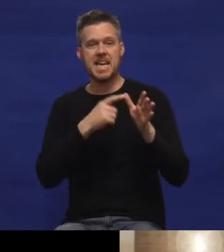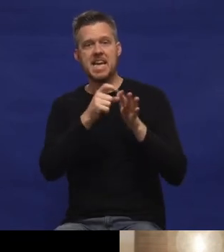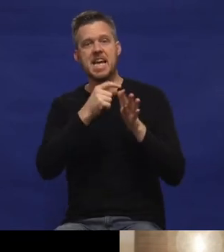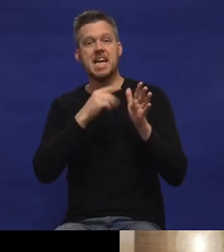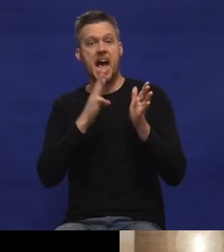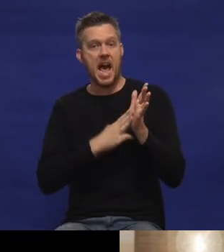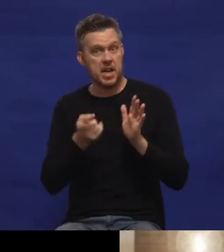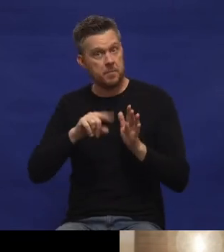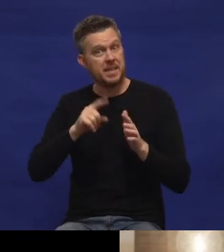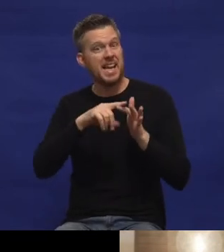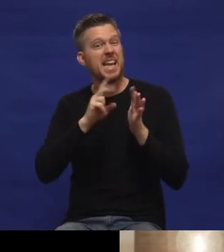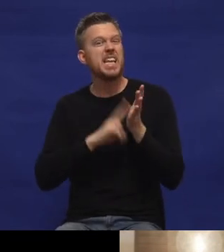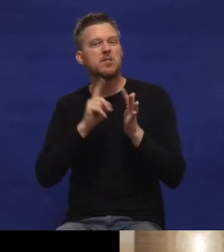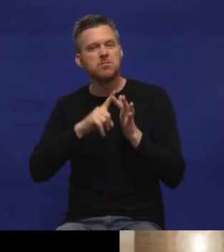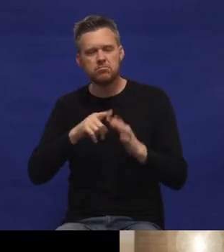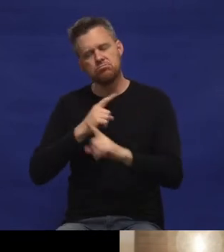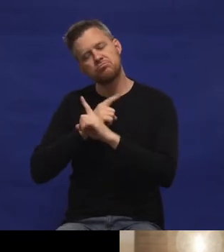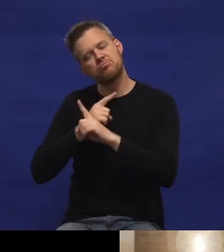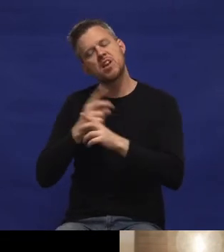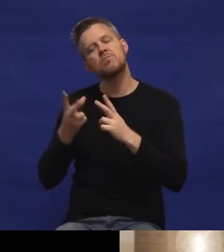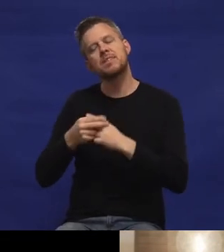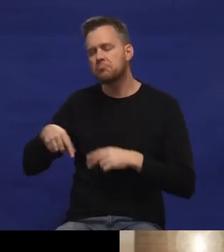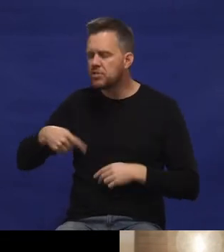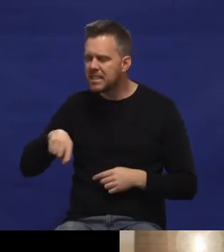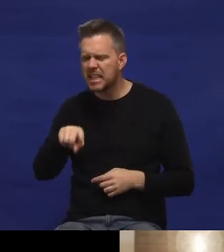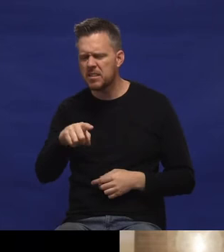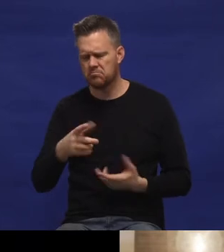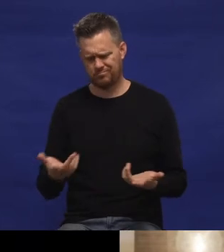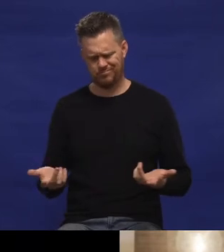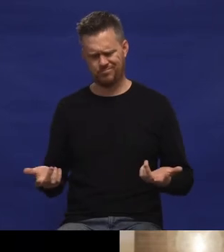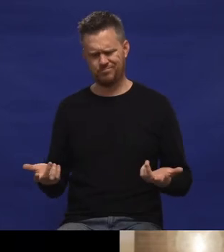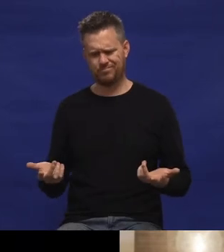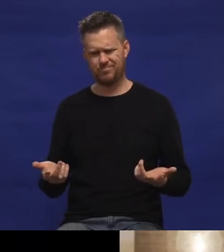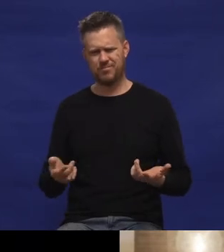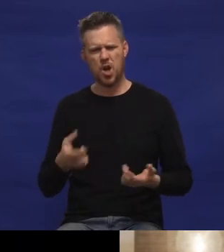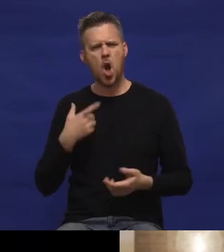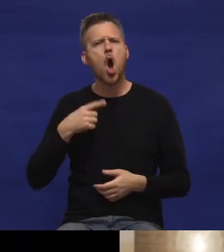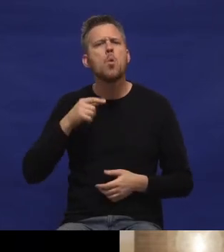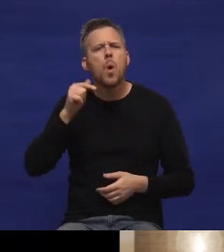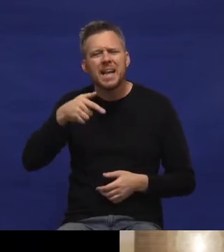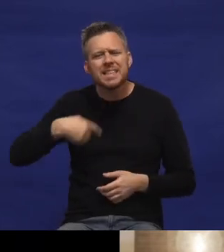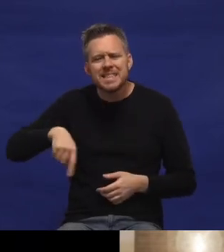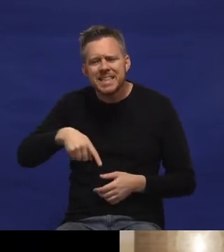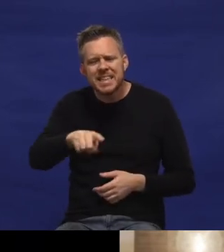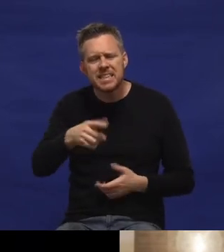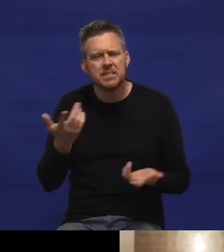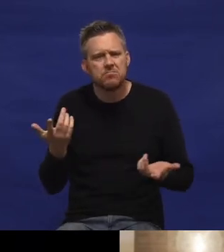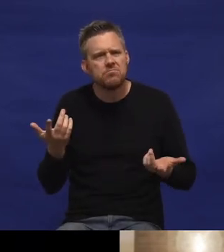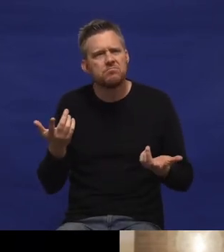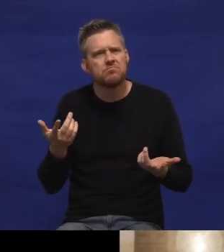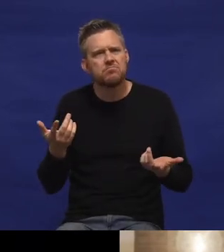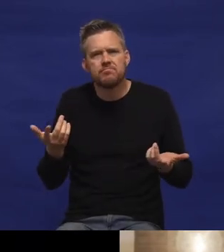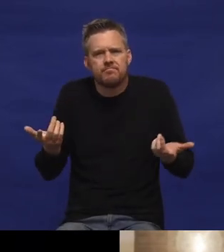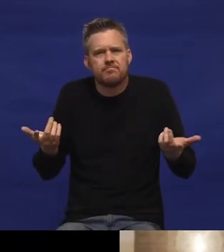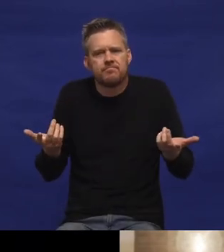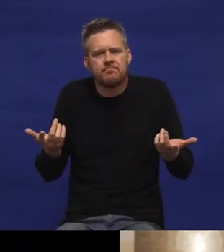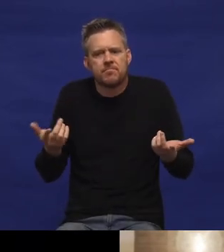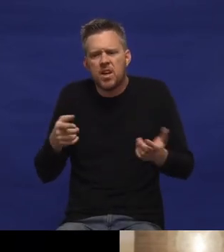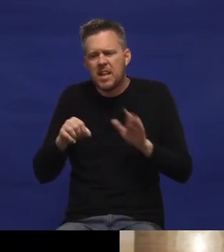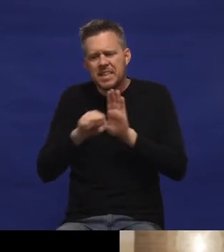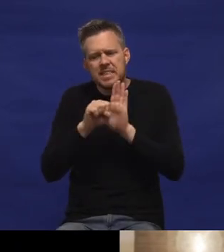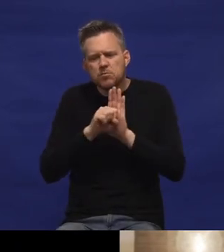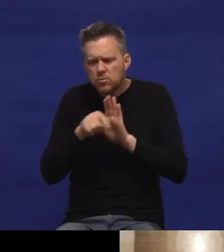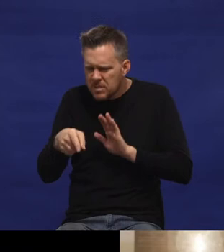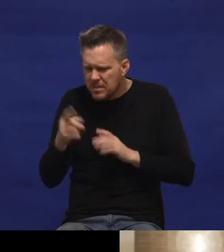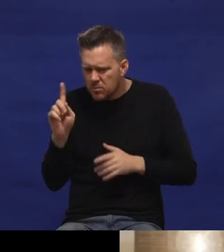casual conversation with the snake, but have you ever stopped to ask, why the snake? What does the snake actually